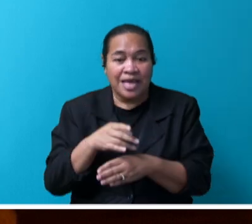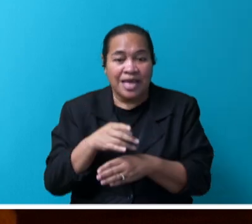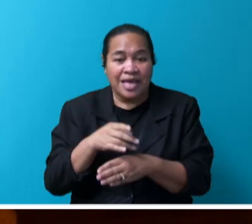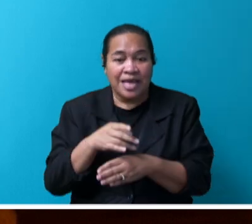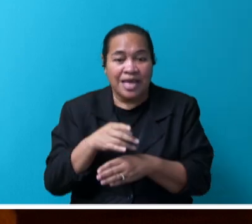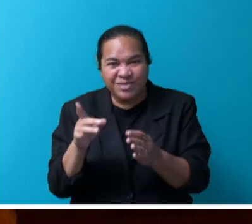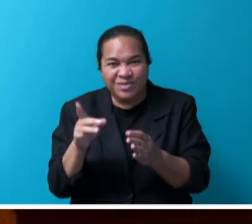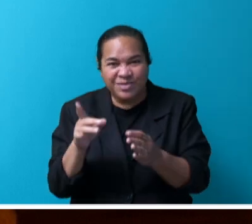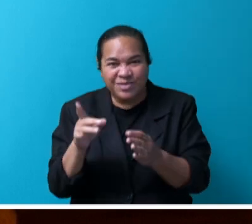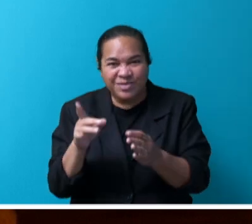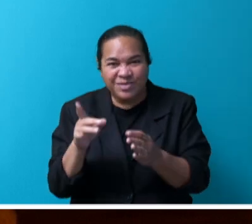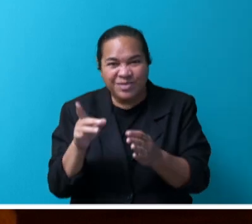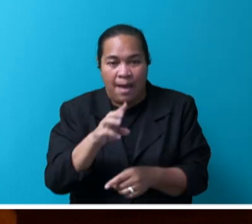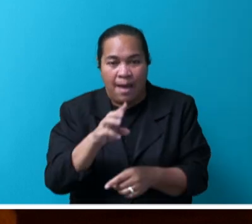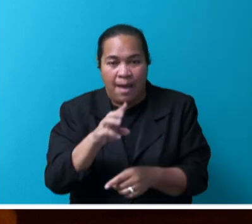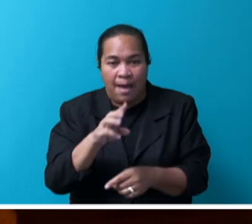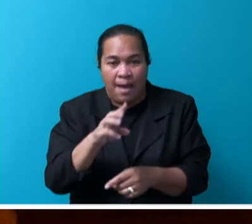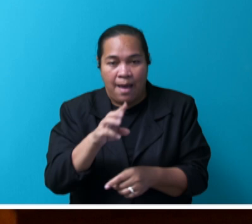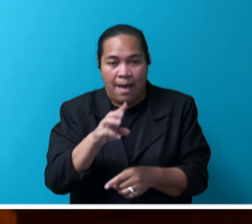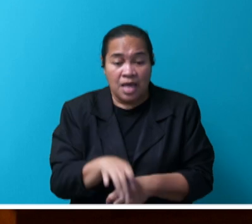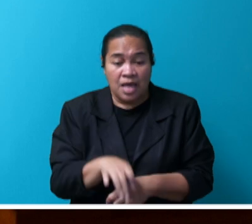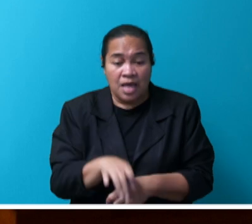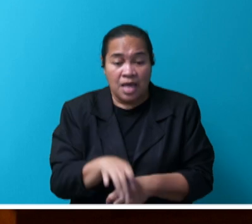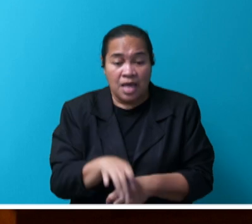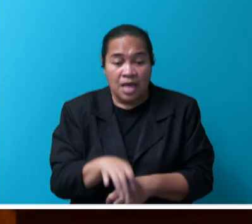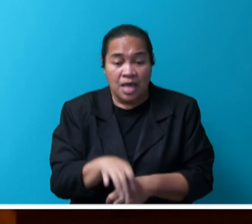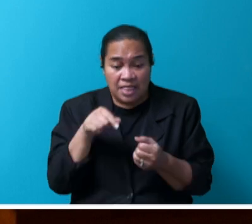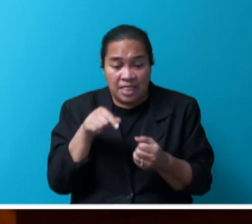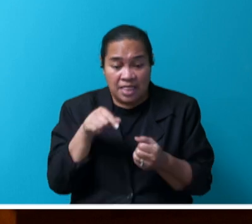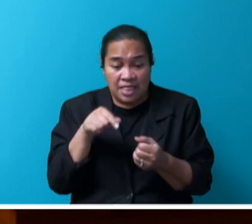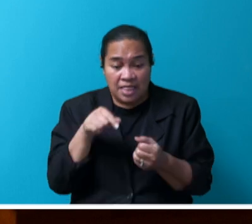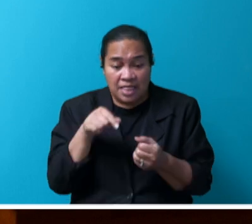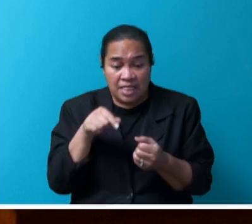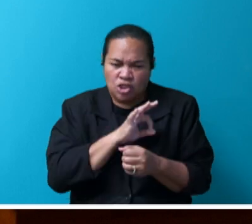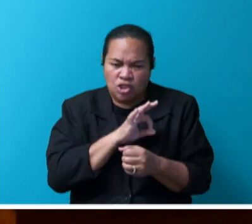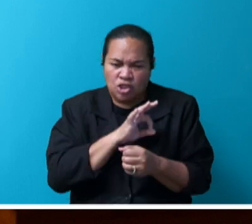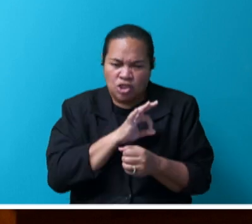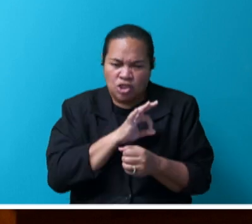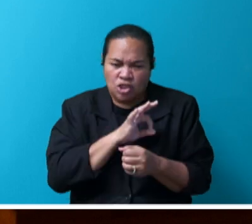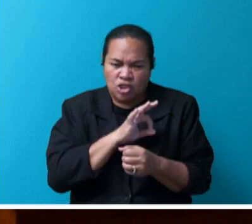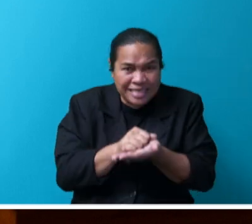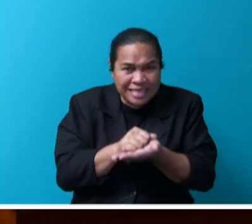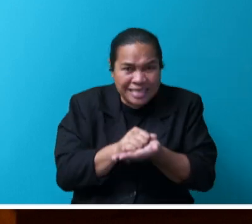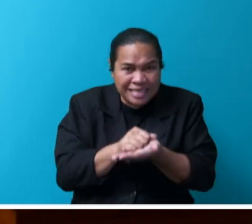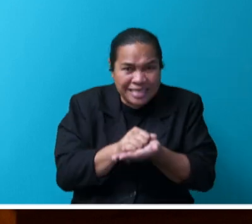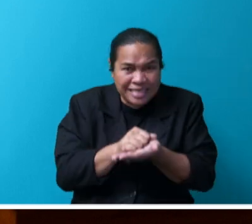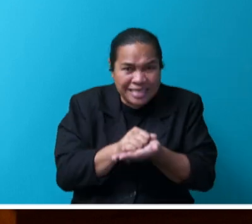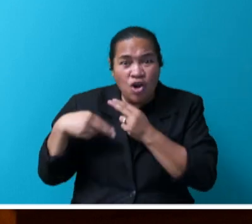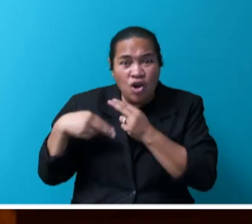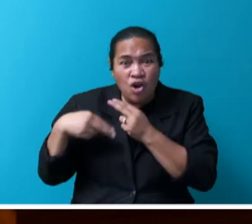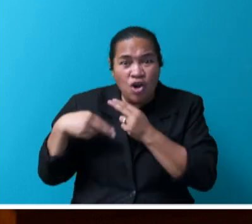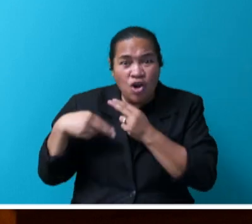mandated roles. And Mr. Speaker, sir, that is promoting knowledge-based society development through evidence and